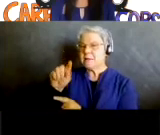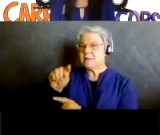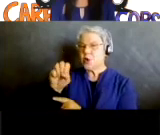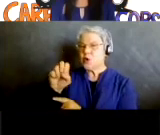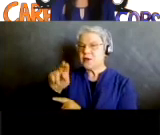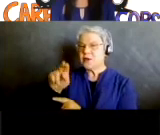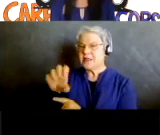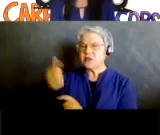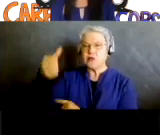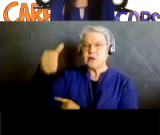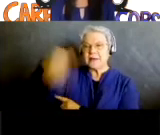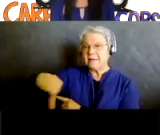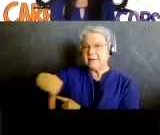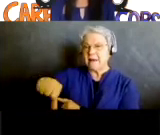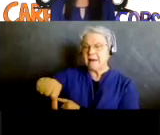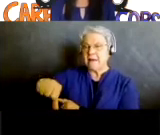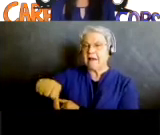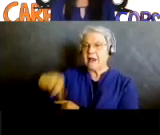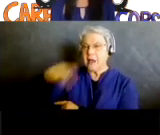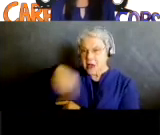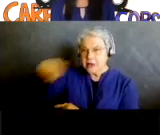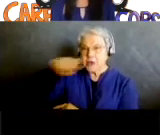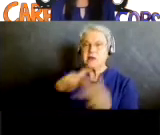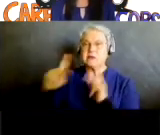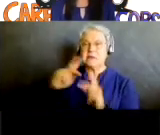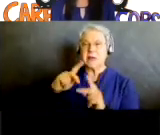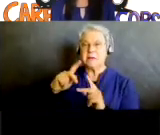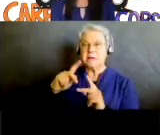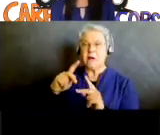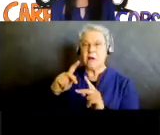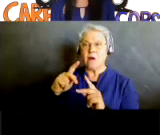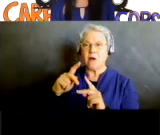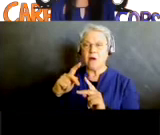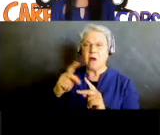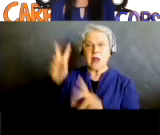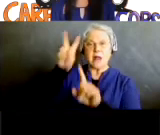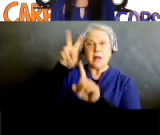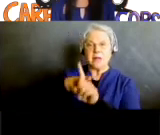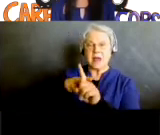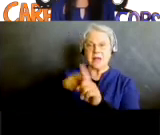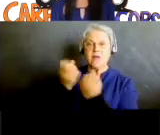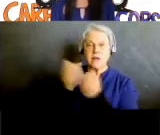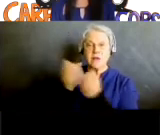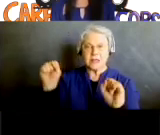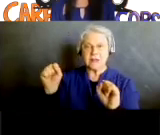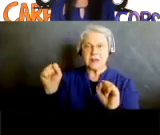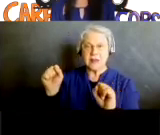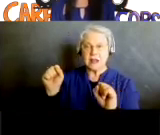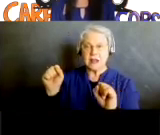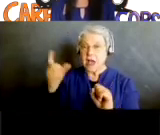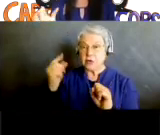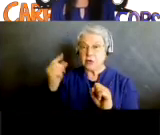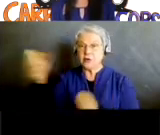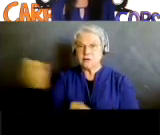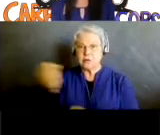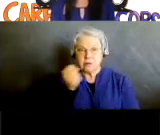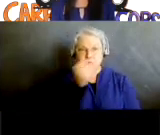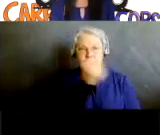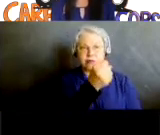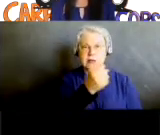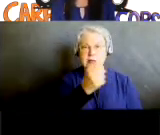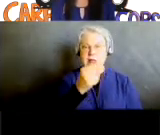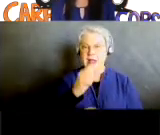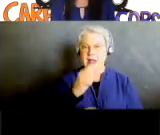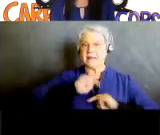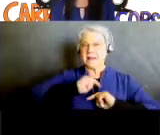Haitian refugees from claiming asylum by indefinitely detaining them at the Guantanamo Bay Naval Base, which Alison, Jenna, and